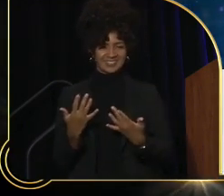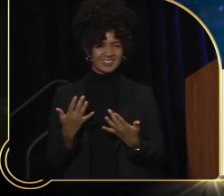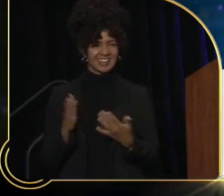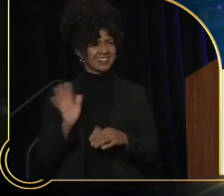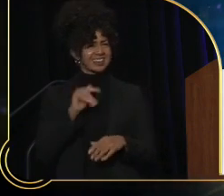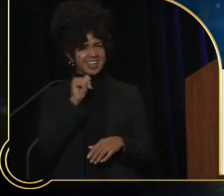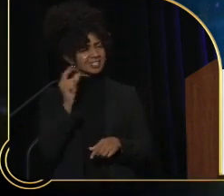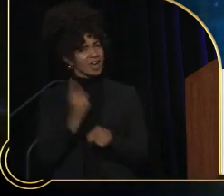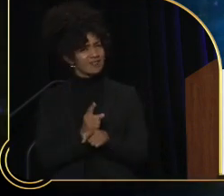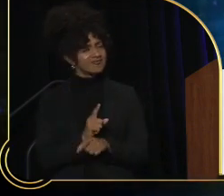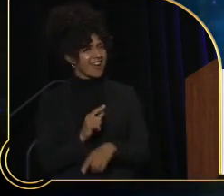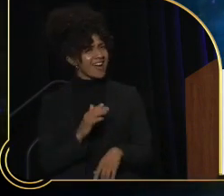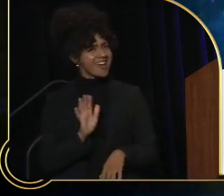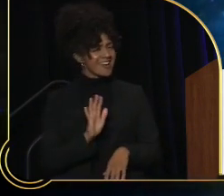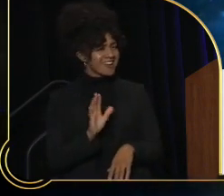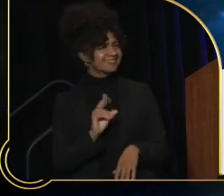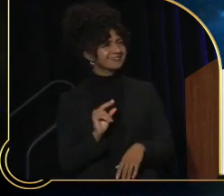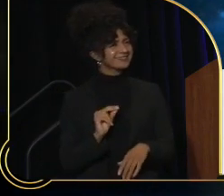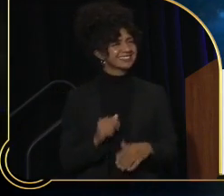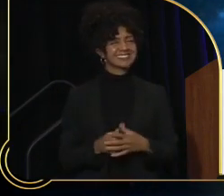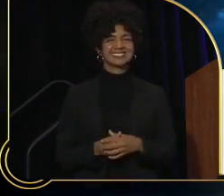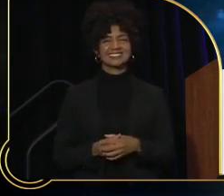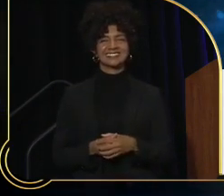That's not right.